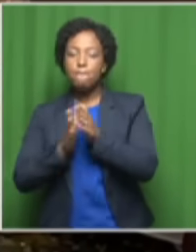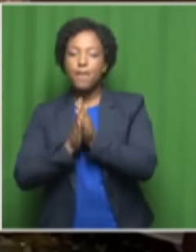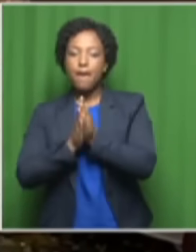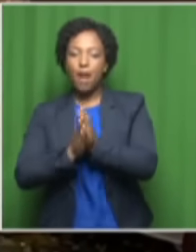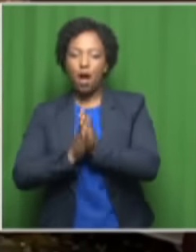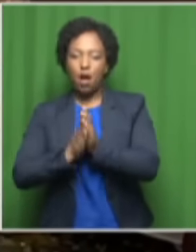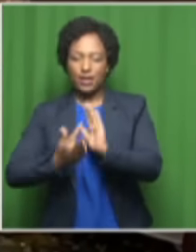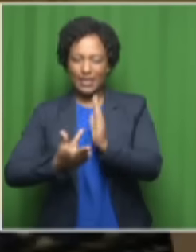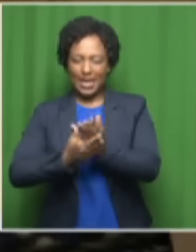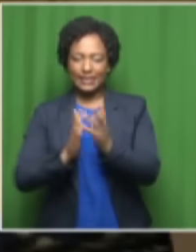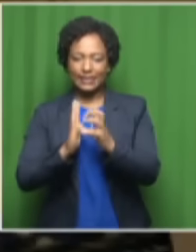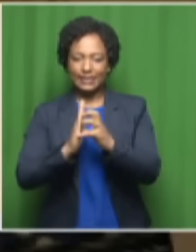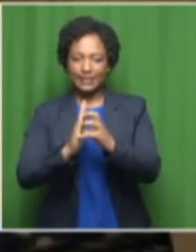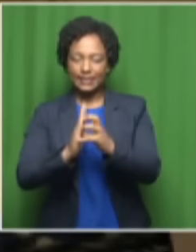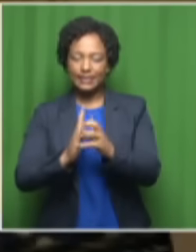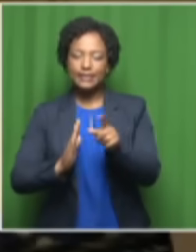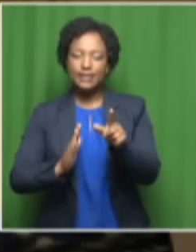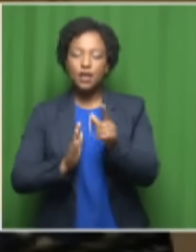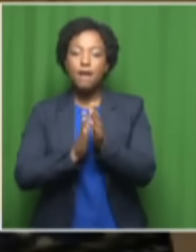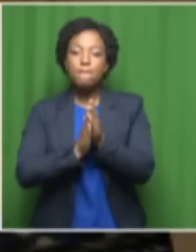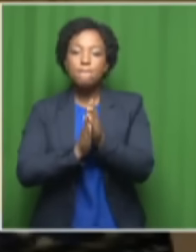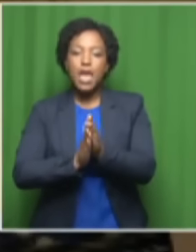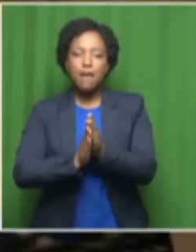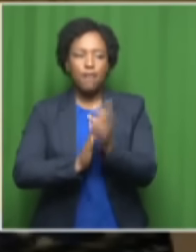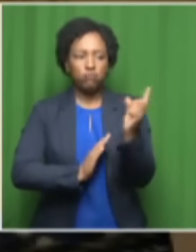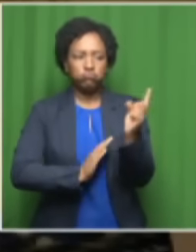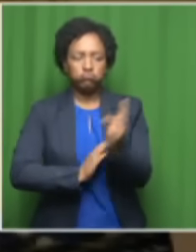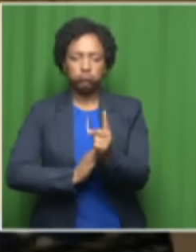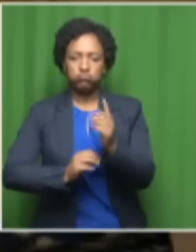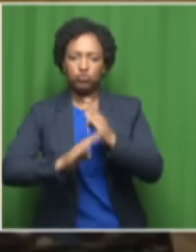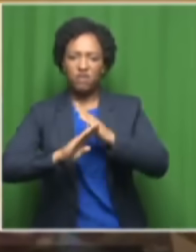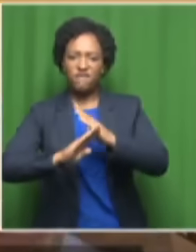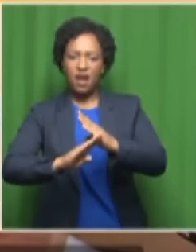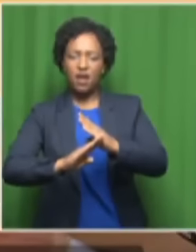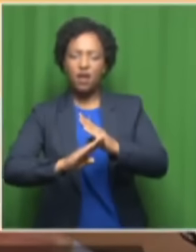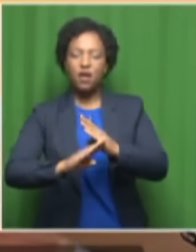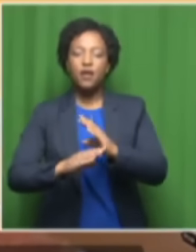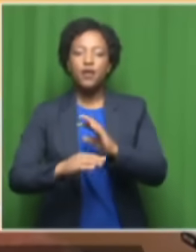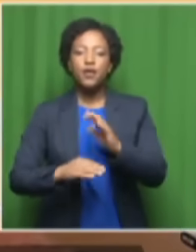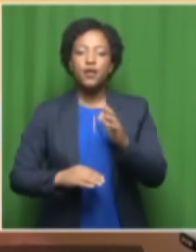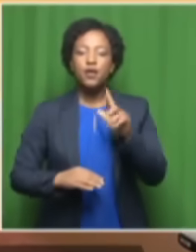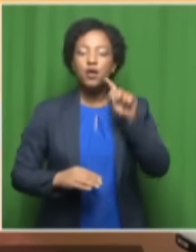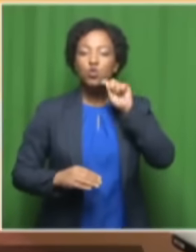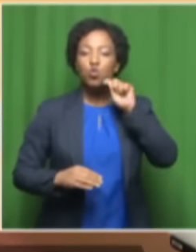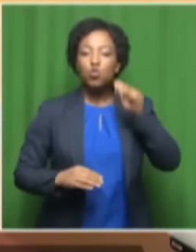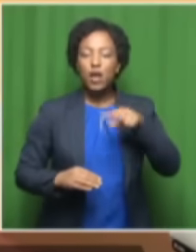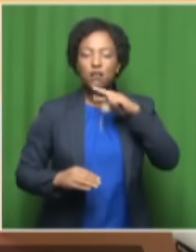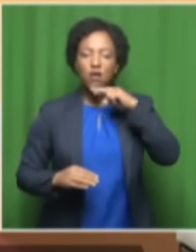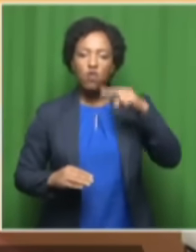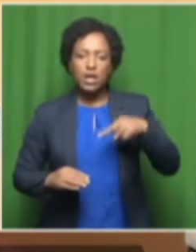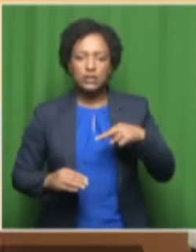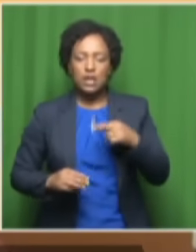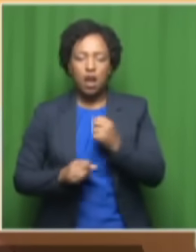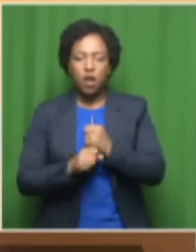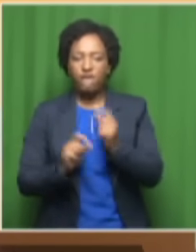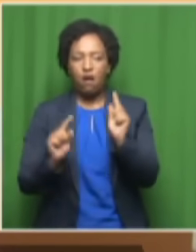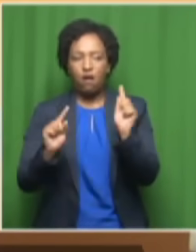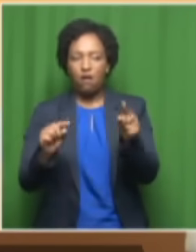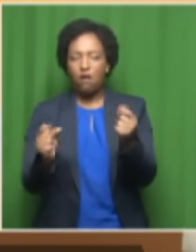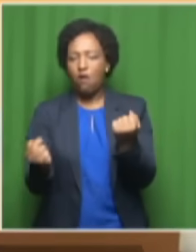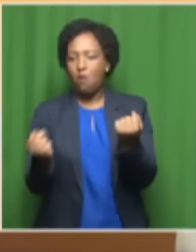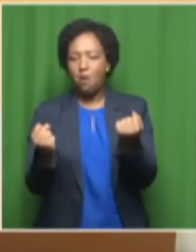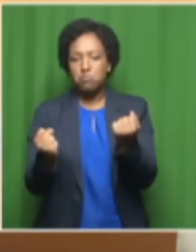because in that case, Myanmar came in to defend itself, and Russia didn't come to the court to the